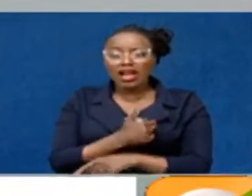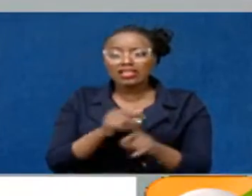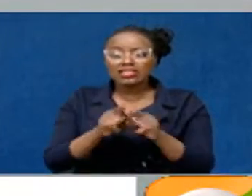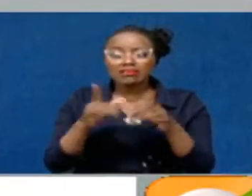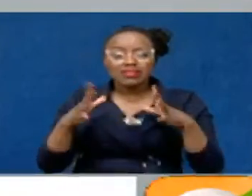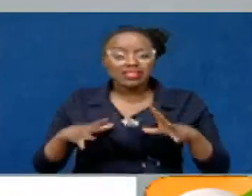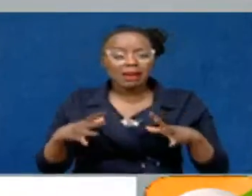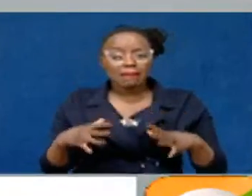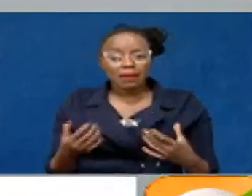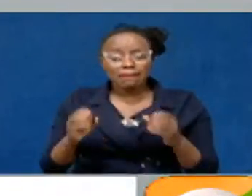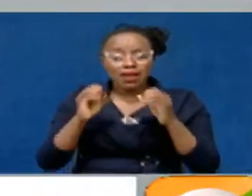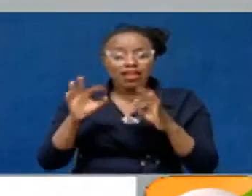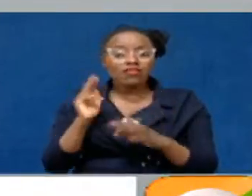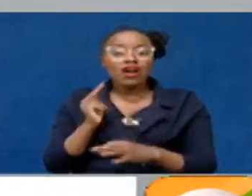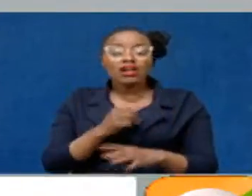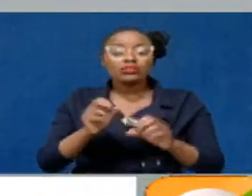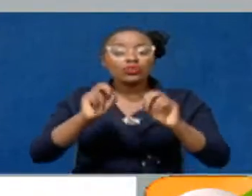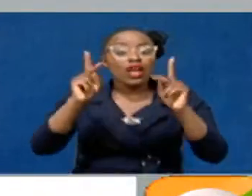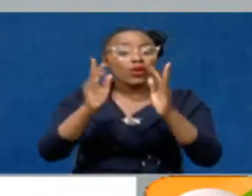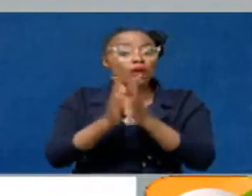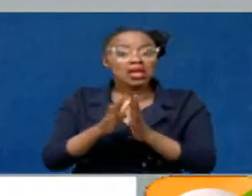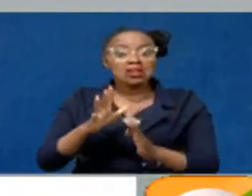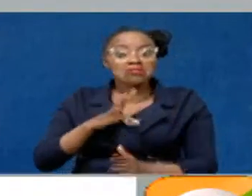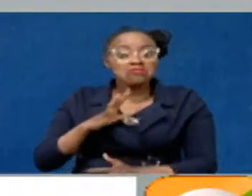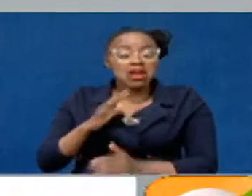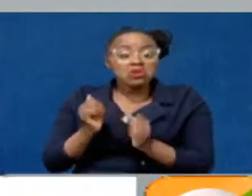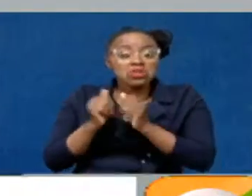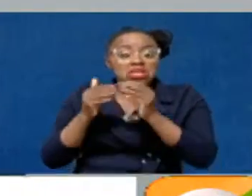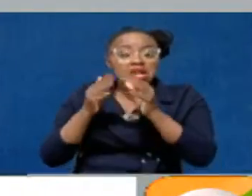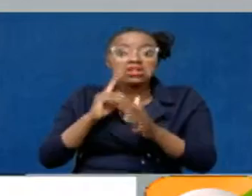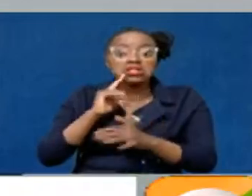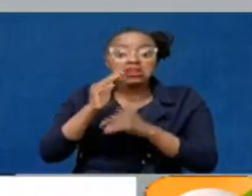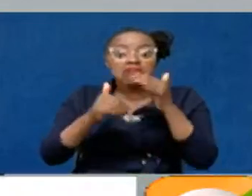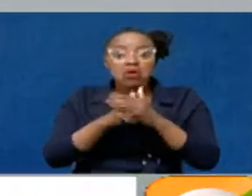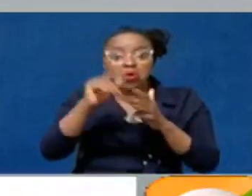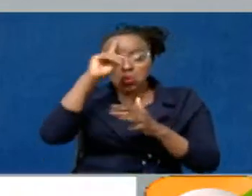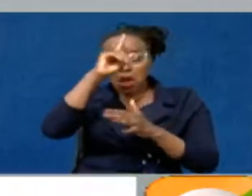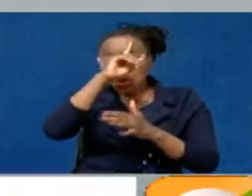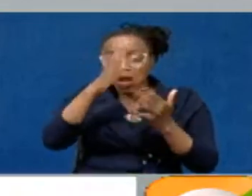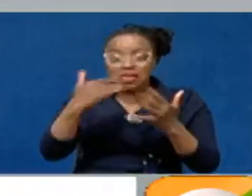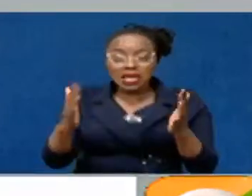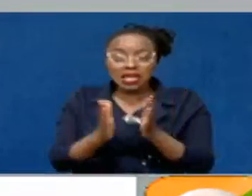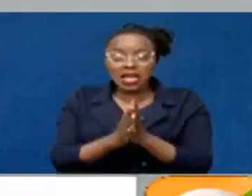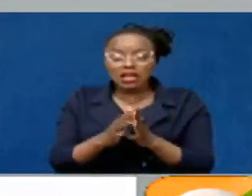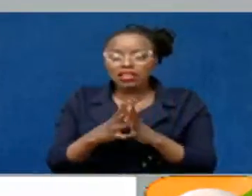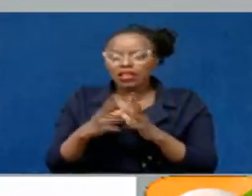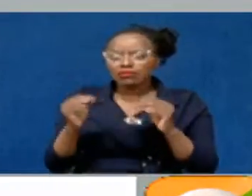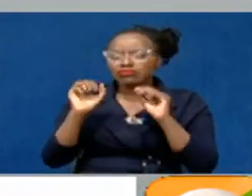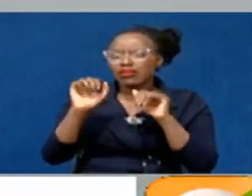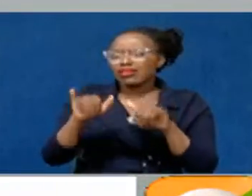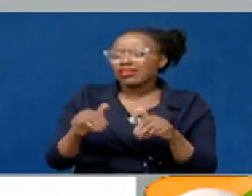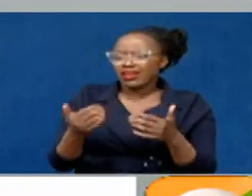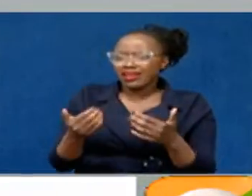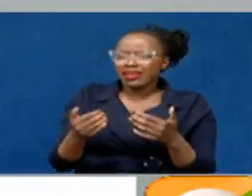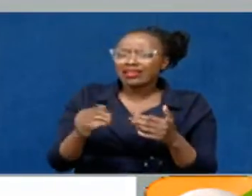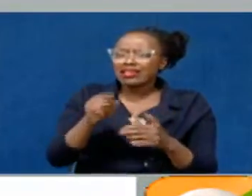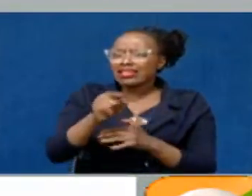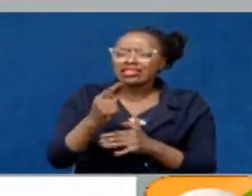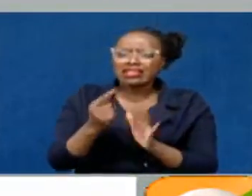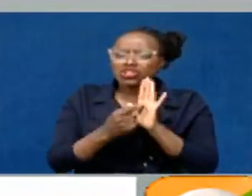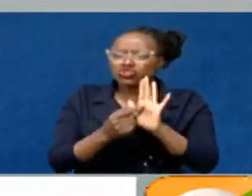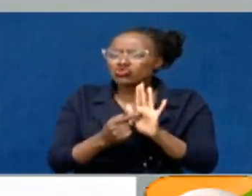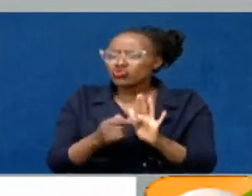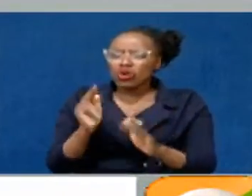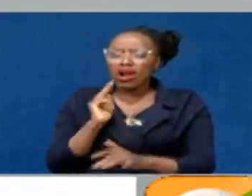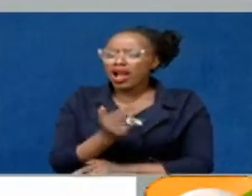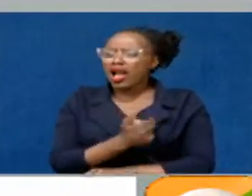people, if we are okay and fine with our leaders saying all sorts of things and they get away with it, what does that say